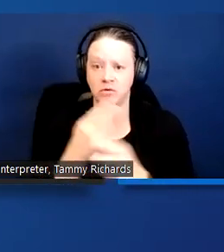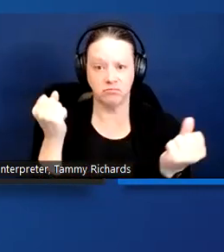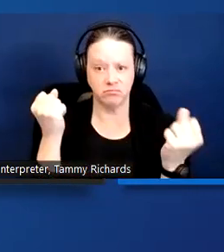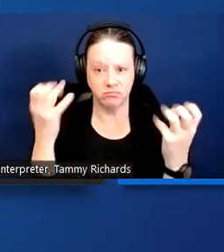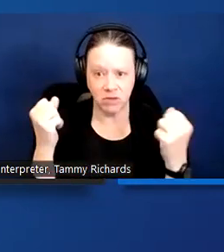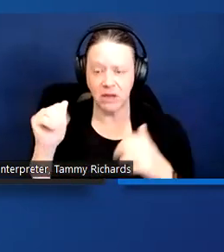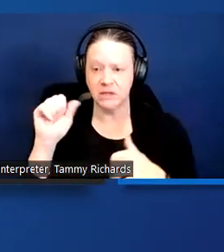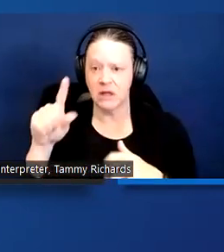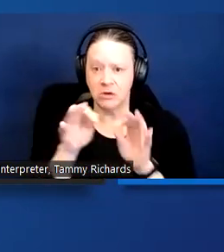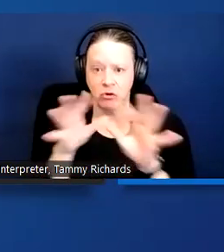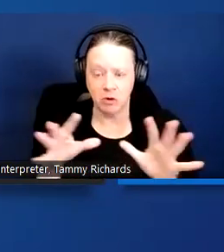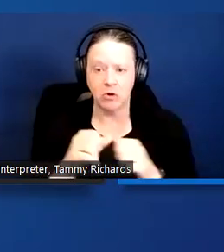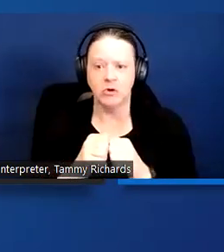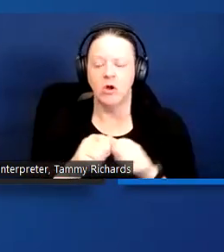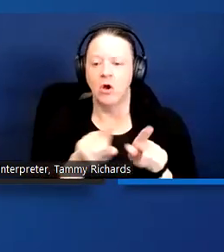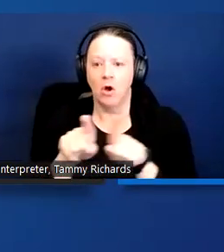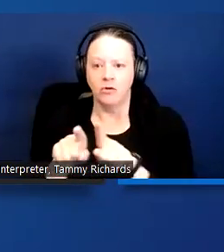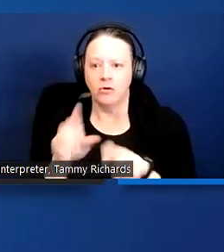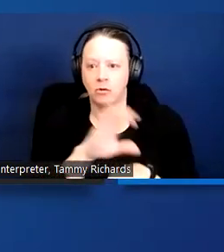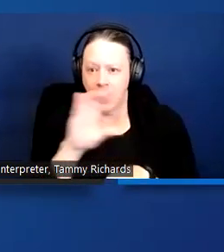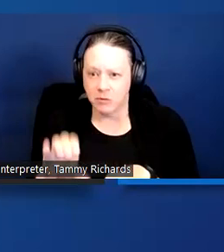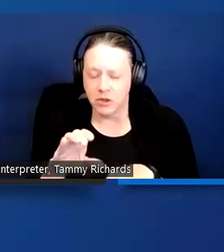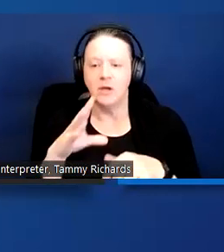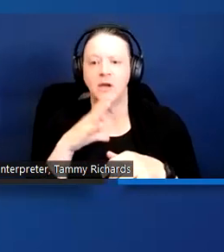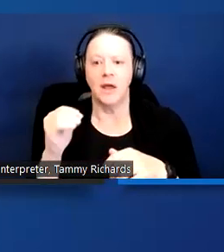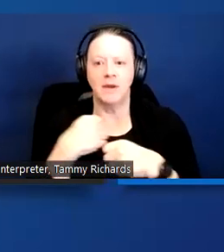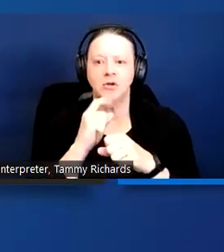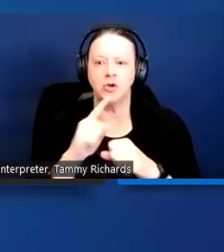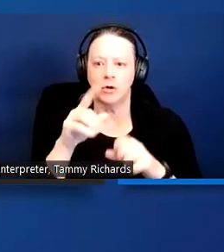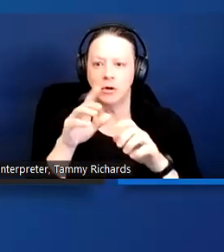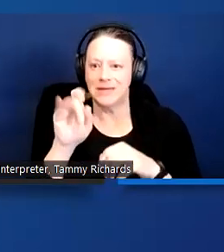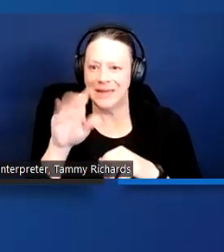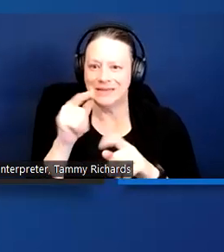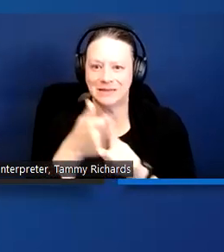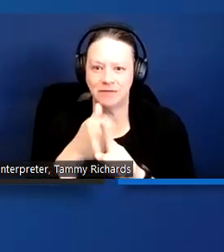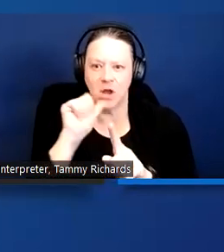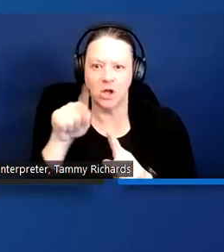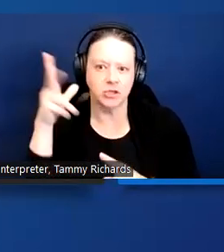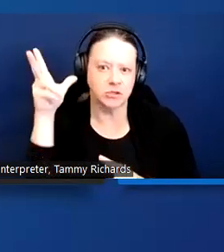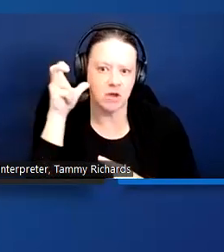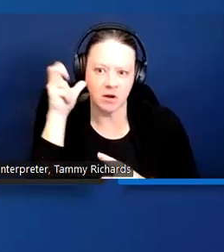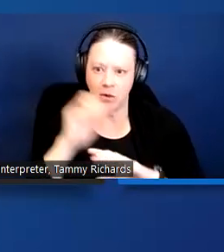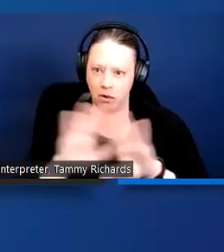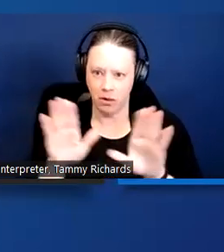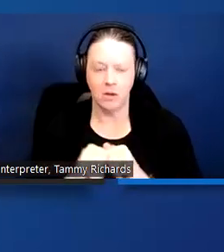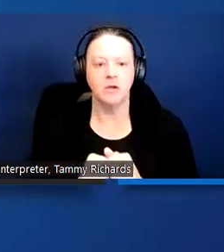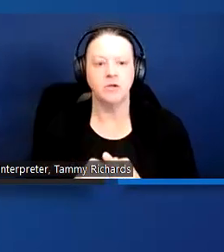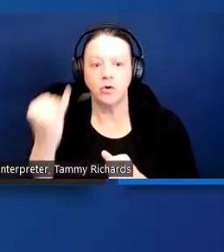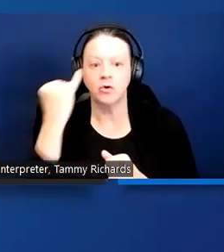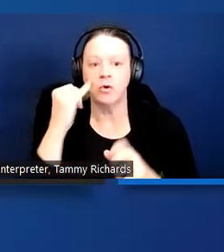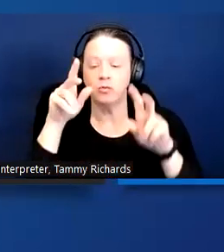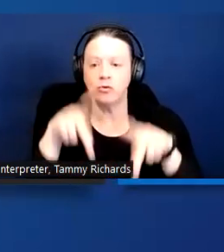audible. Cognitive, so what can we do to help those who maybe have attention deficit